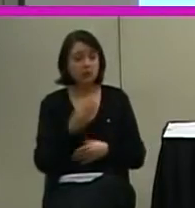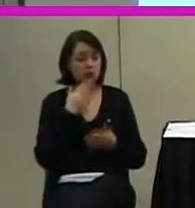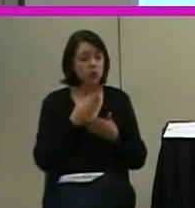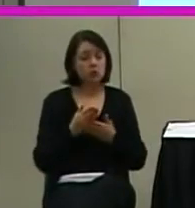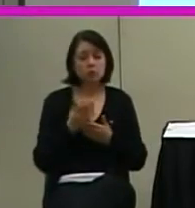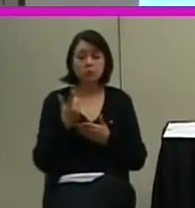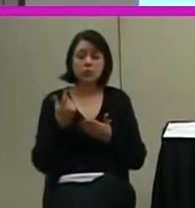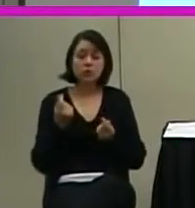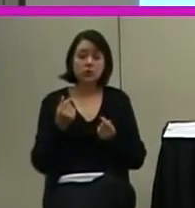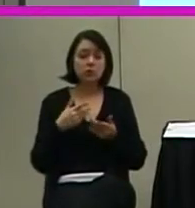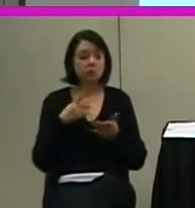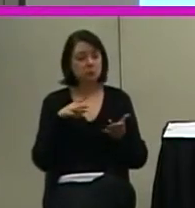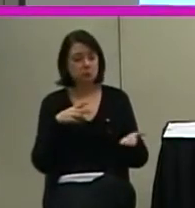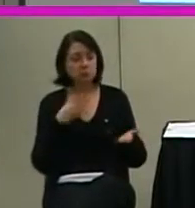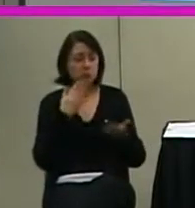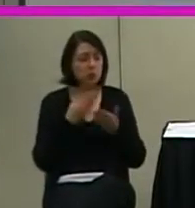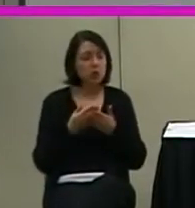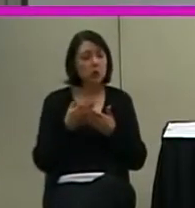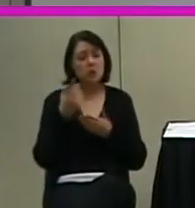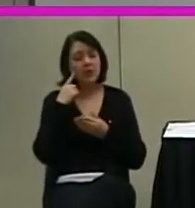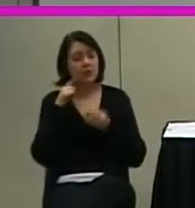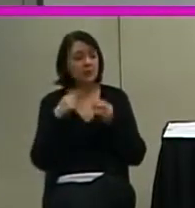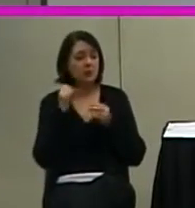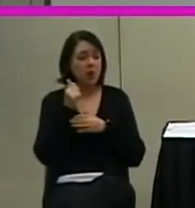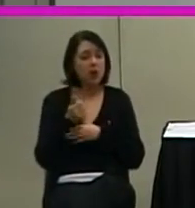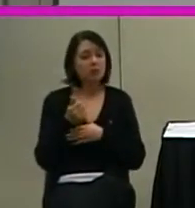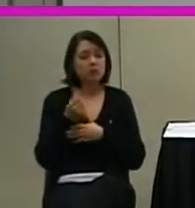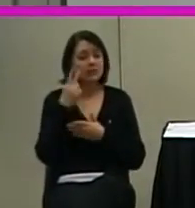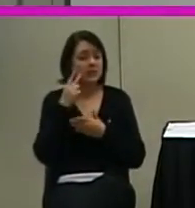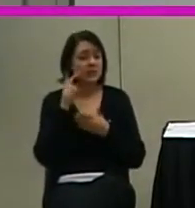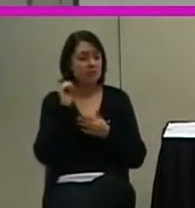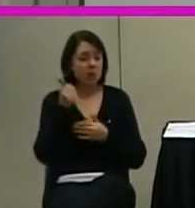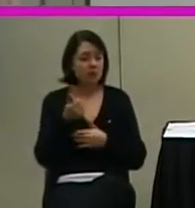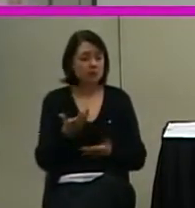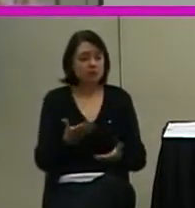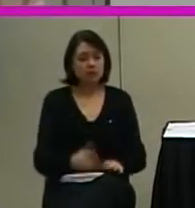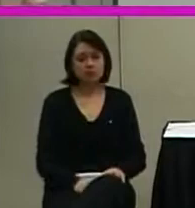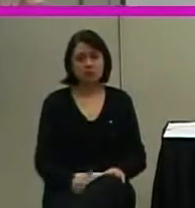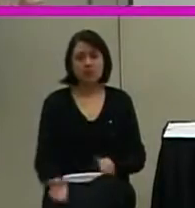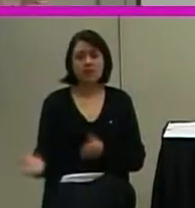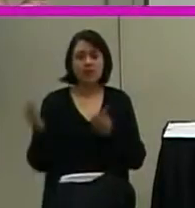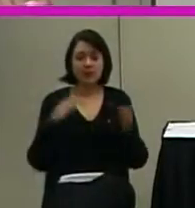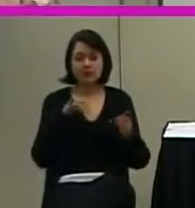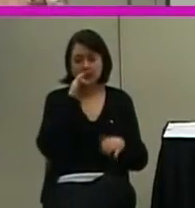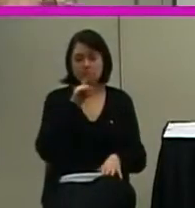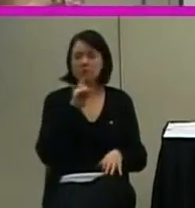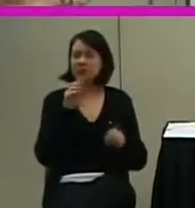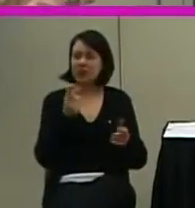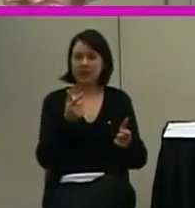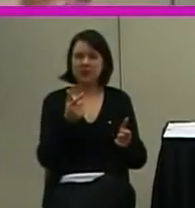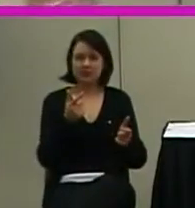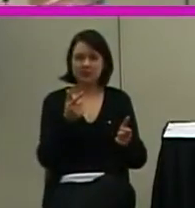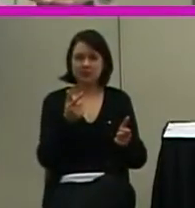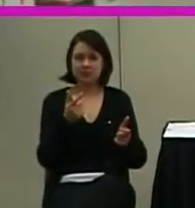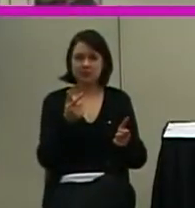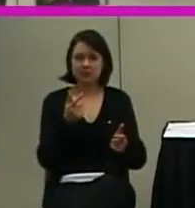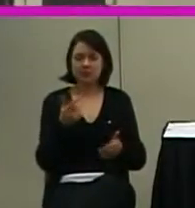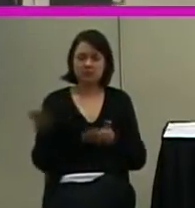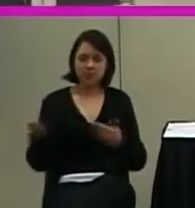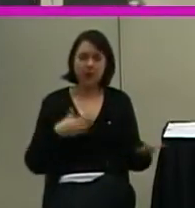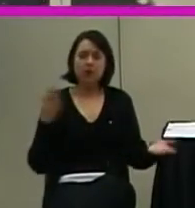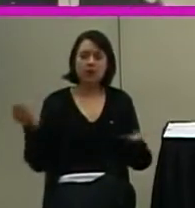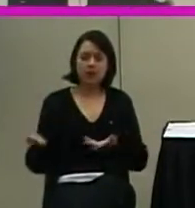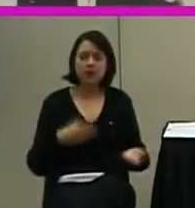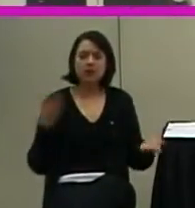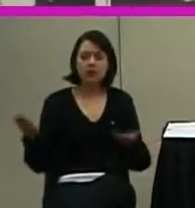you need to be, you're looking good, okay, what do you need to think about tomorrow? Okay, think about that, we'll see you in the morning. Gone, next kid. Very quick. Just come right on through and doing